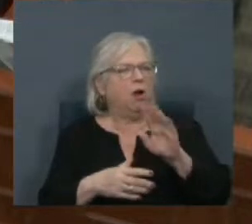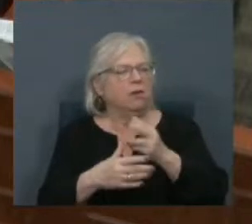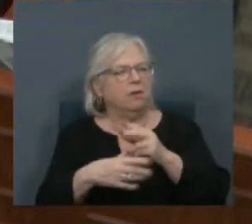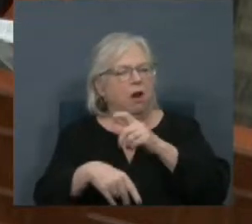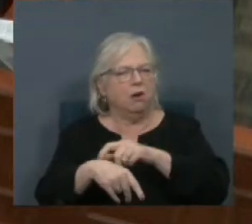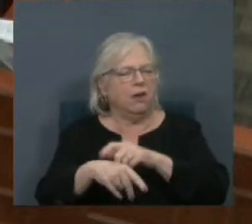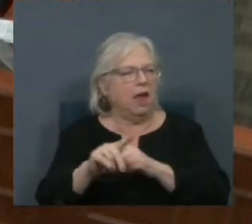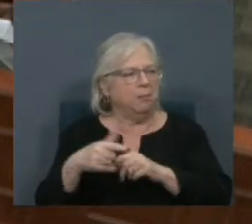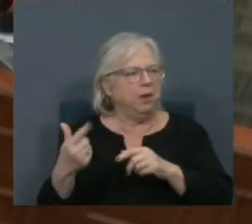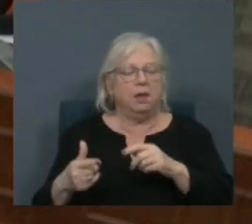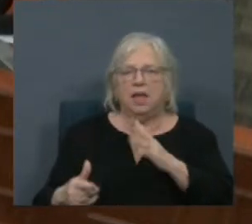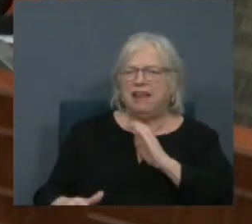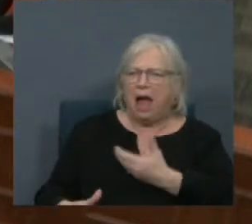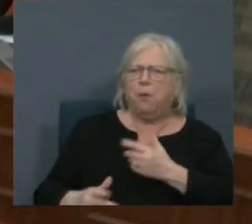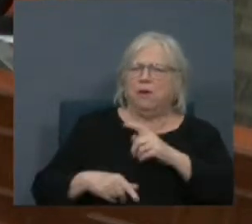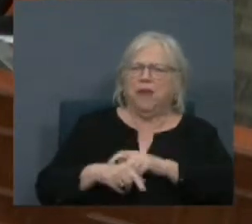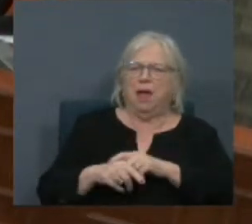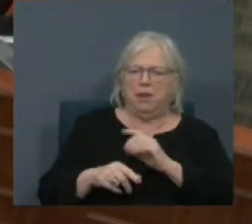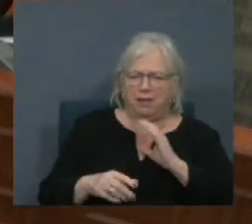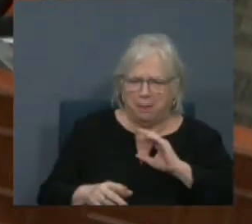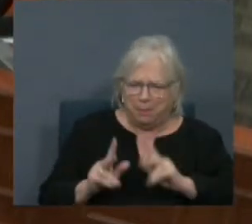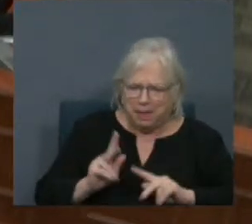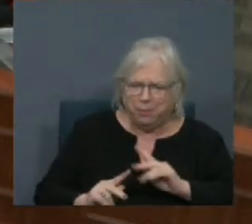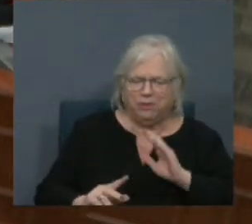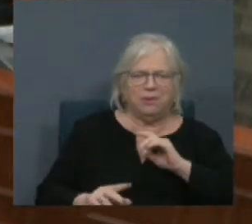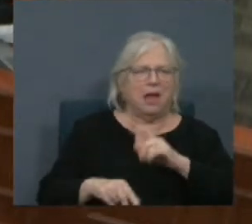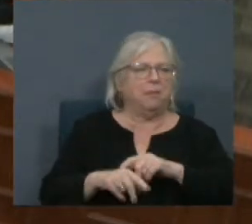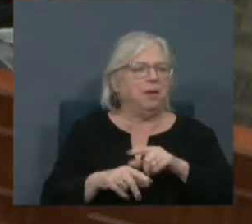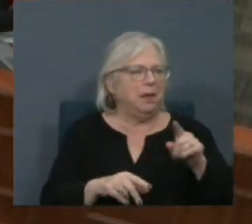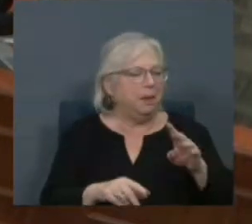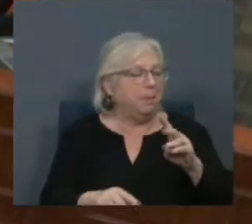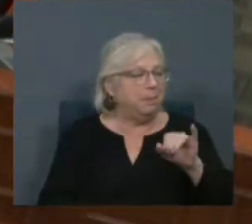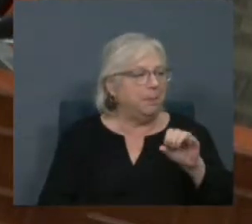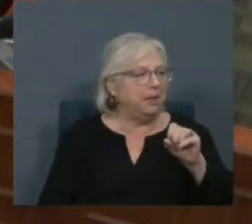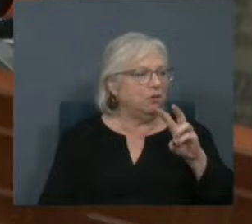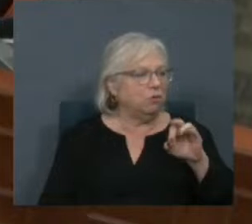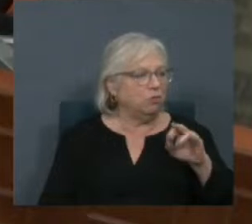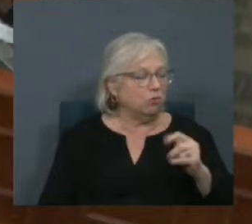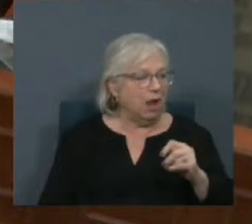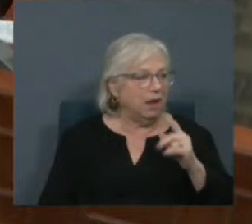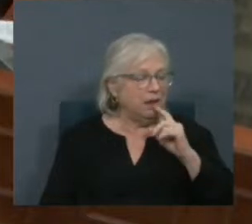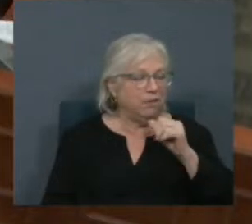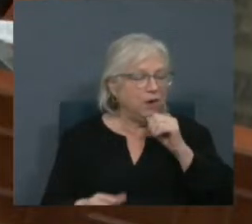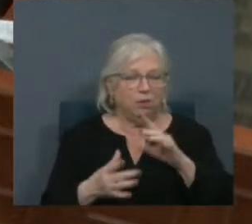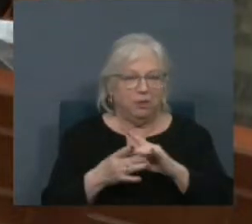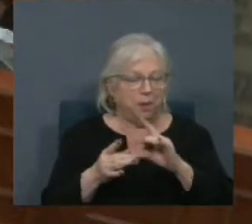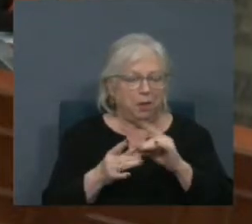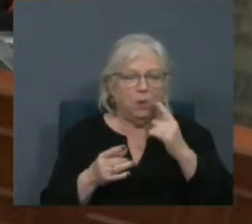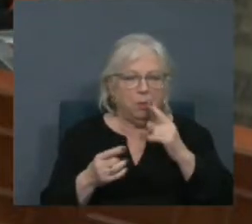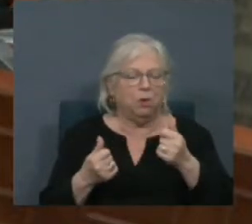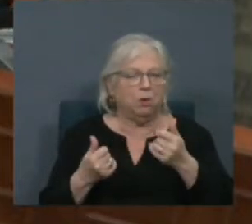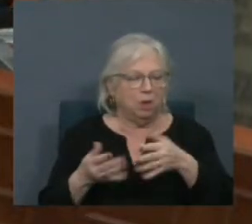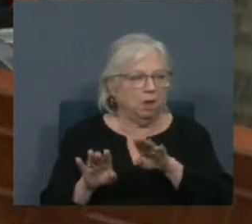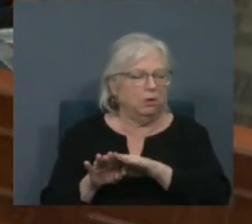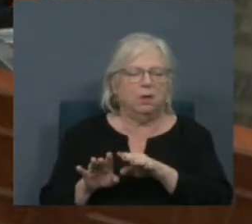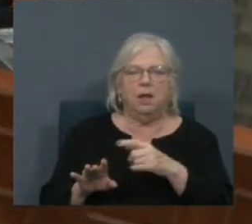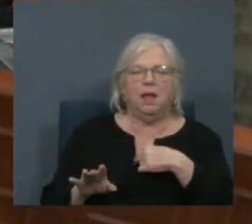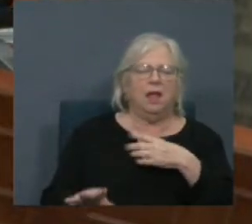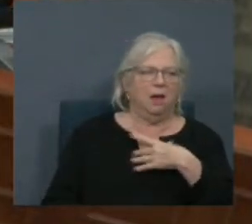Ms. Wright. it's our time. It's the Wright. people's time. Ms. Wright, are you going to speak? If not, we're going to motion to adjourn. I would like to